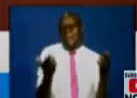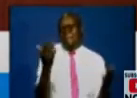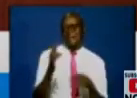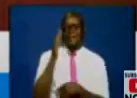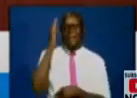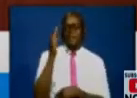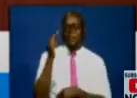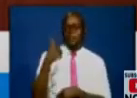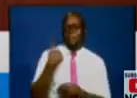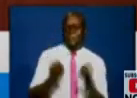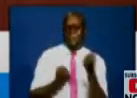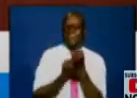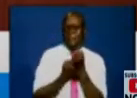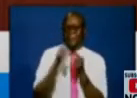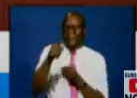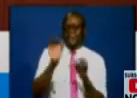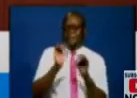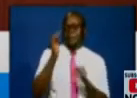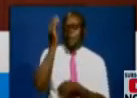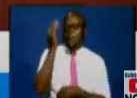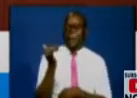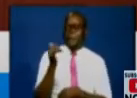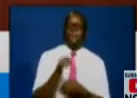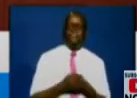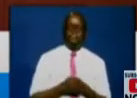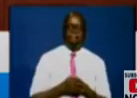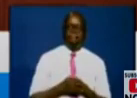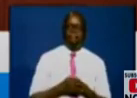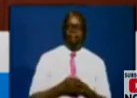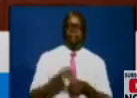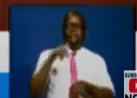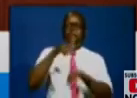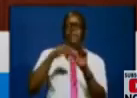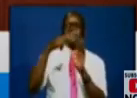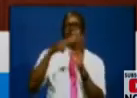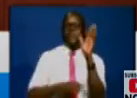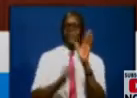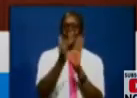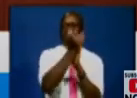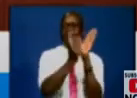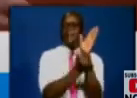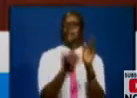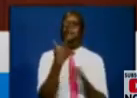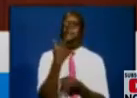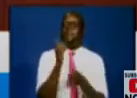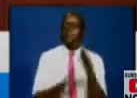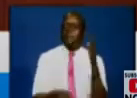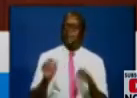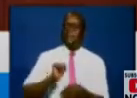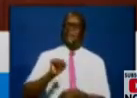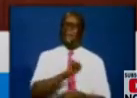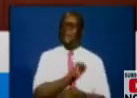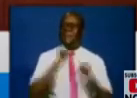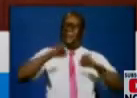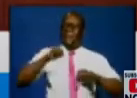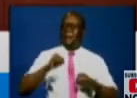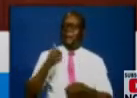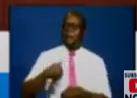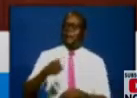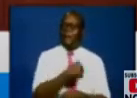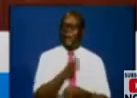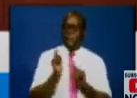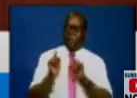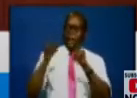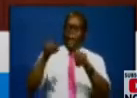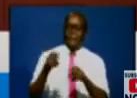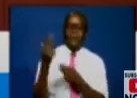not supporting this motion is that even when you read the order paper, it says that the Senate has resolved. For us, we were coming